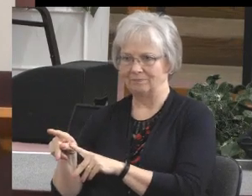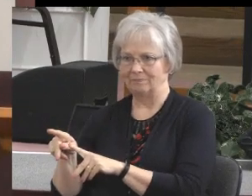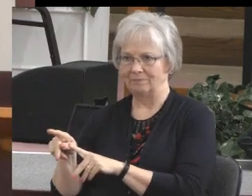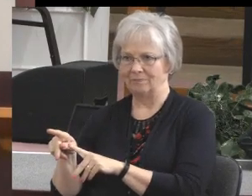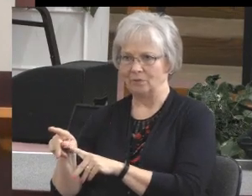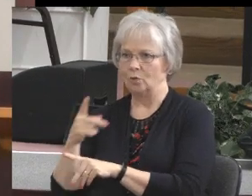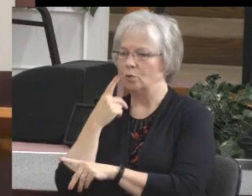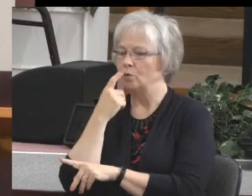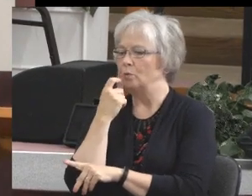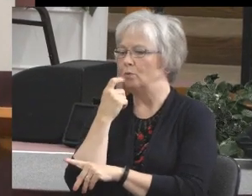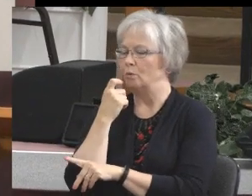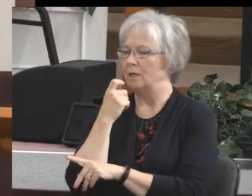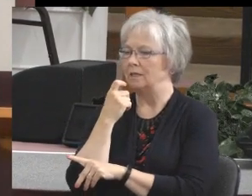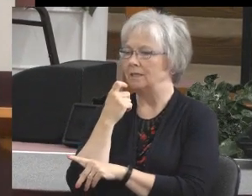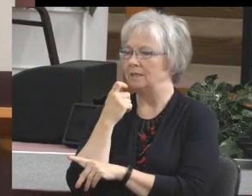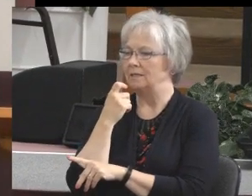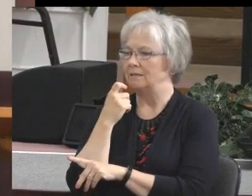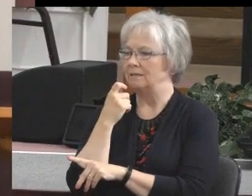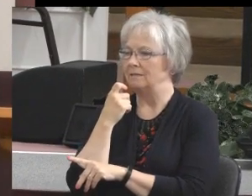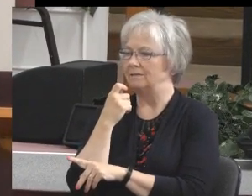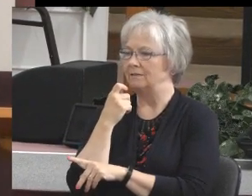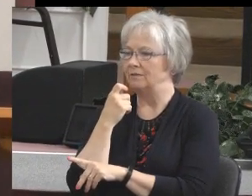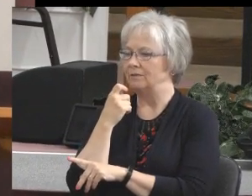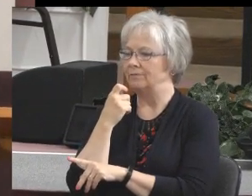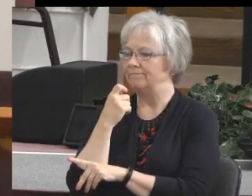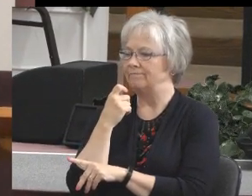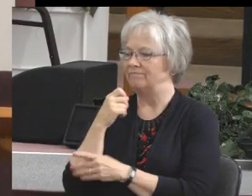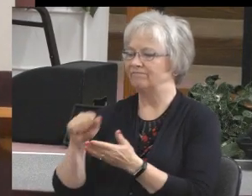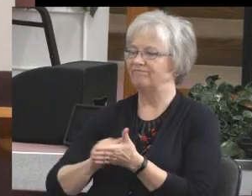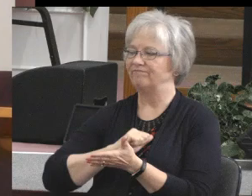who wanted to get rid of these foreigners,